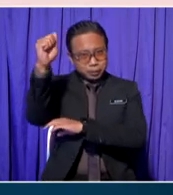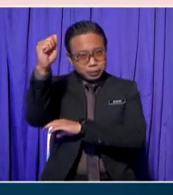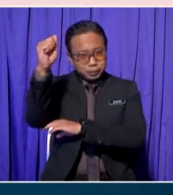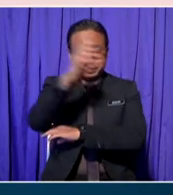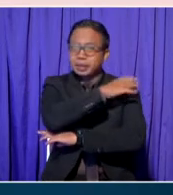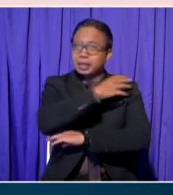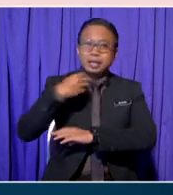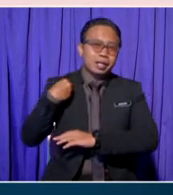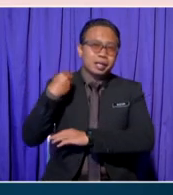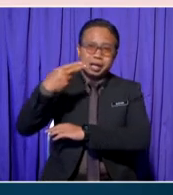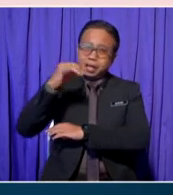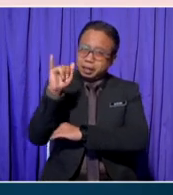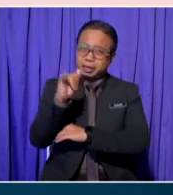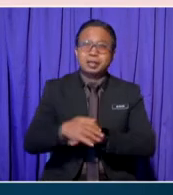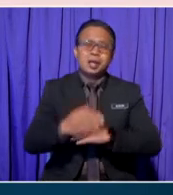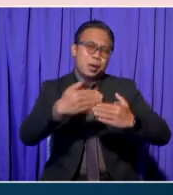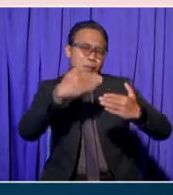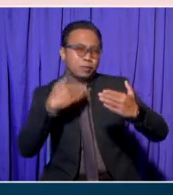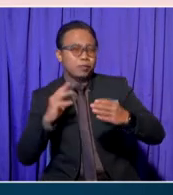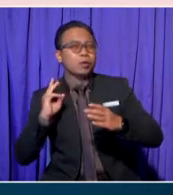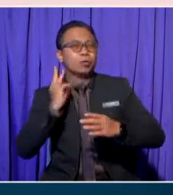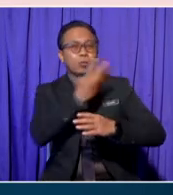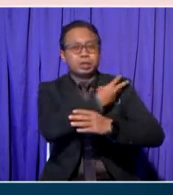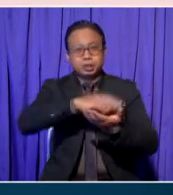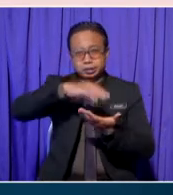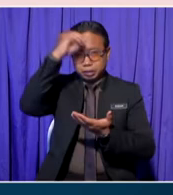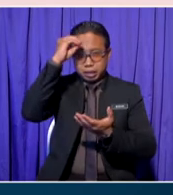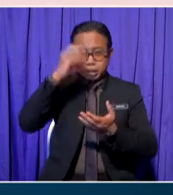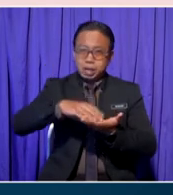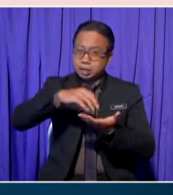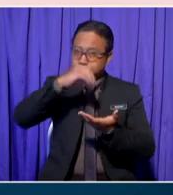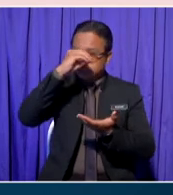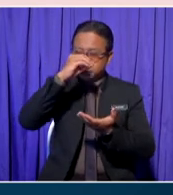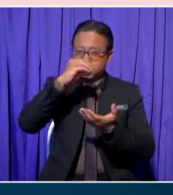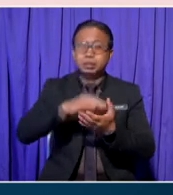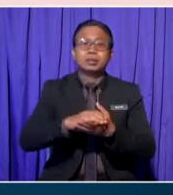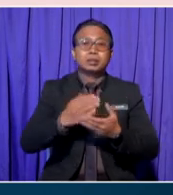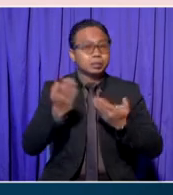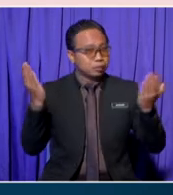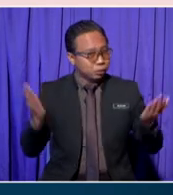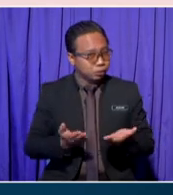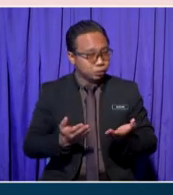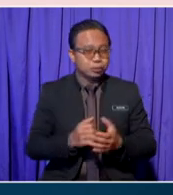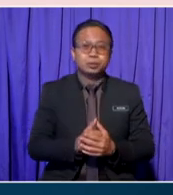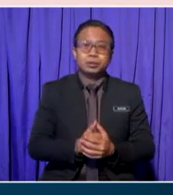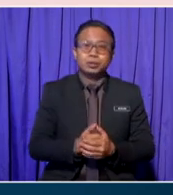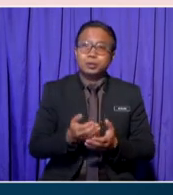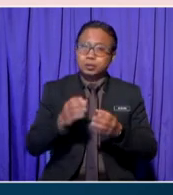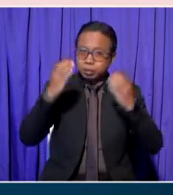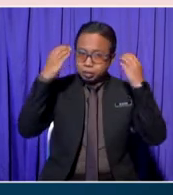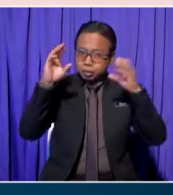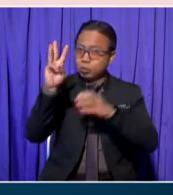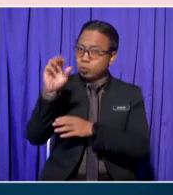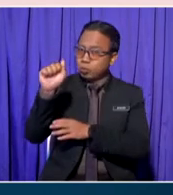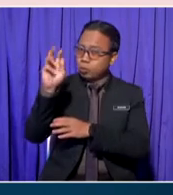Assalamualaikum and hi. Before we start the lesson, let me introduce myself. I am Puan Wanul